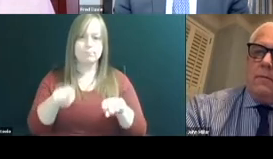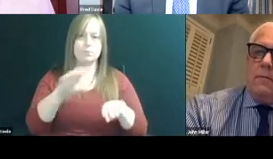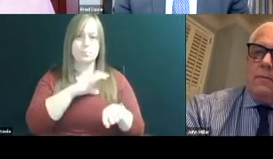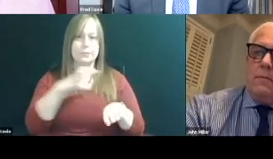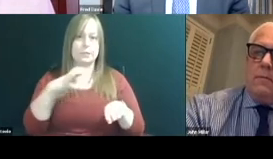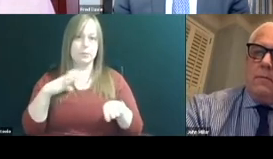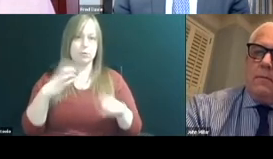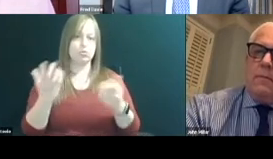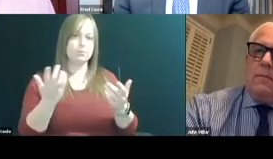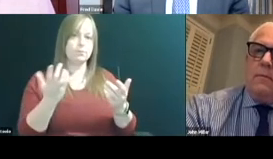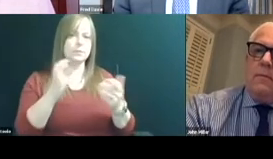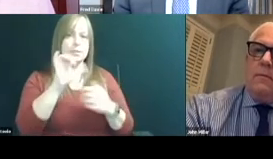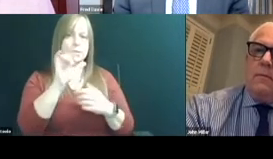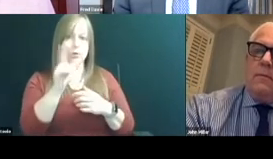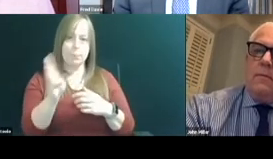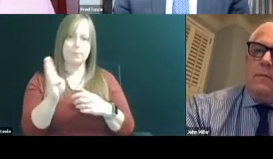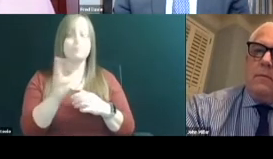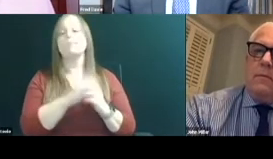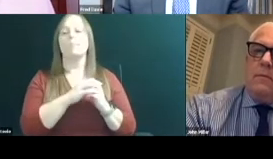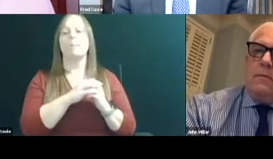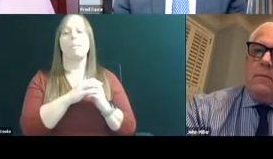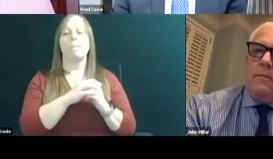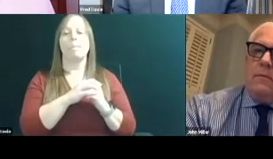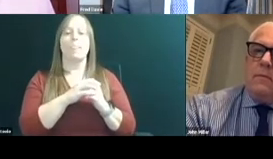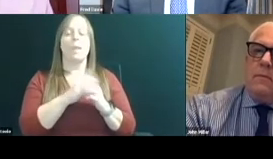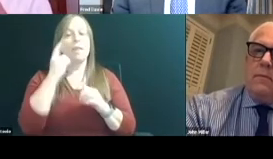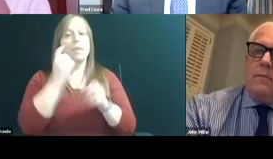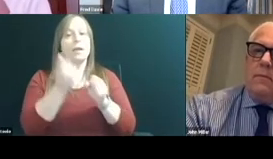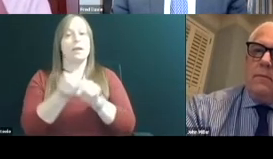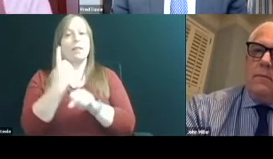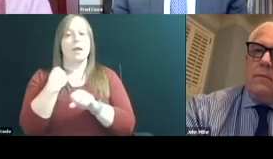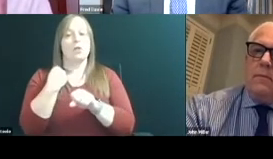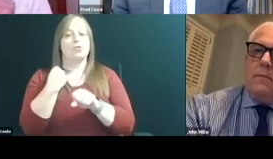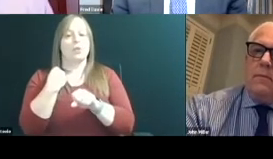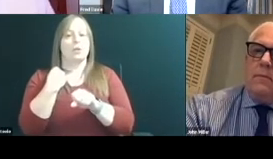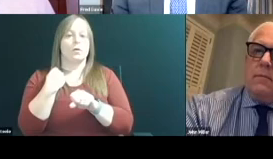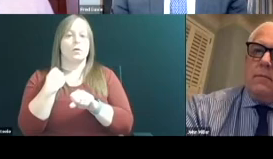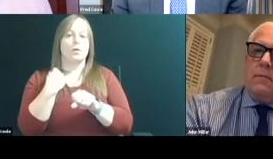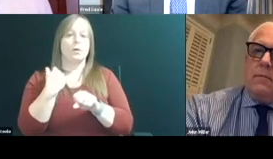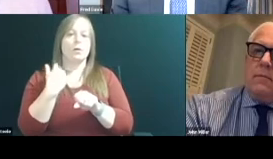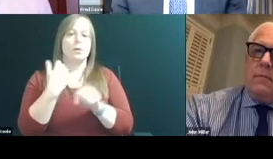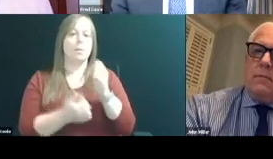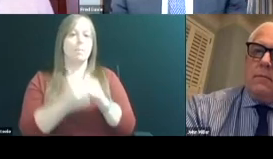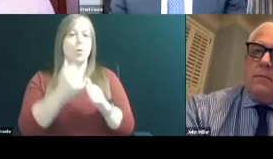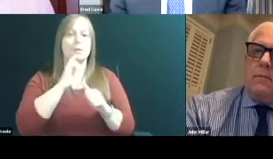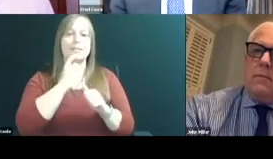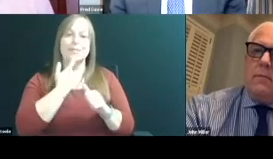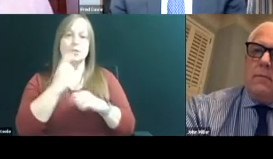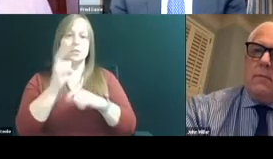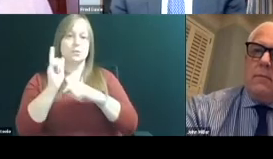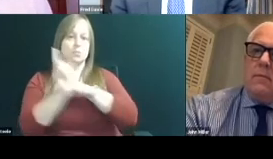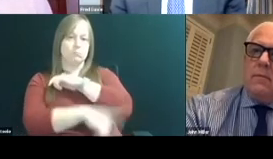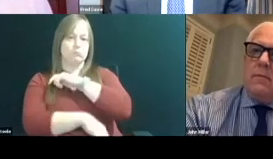concurring with CCRB. I think last year in the most serious